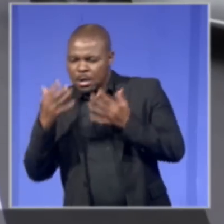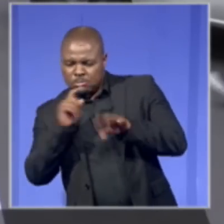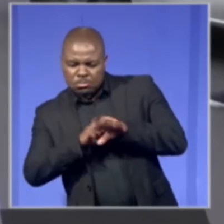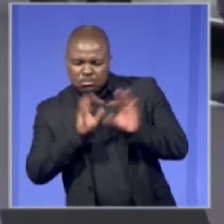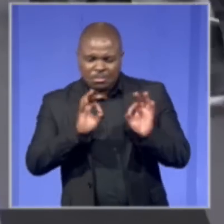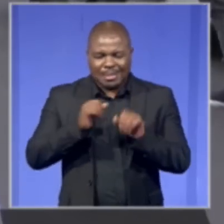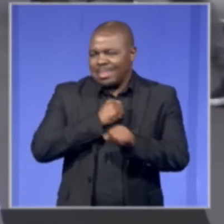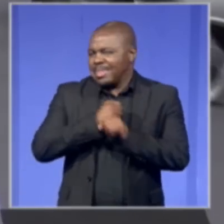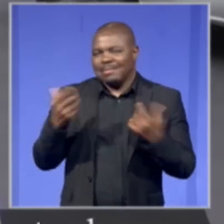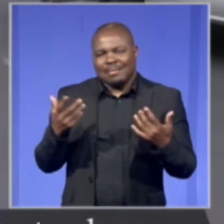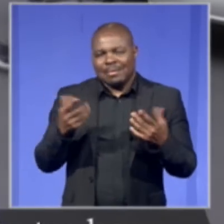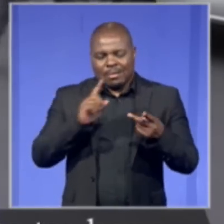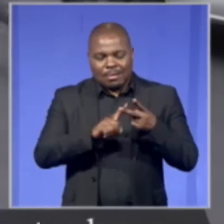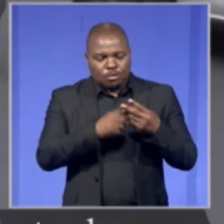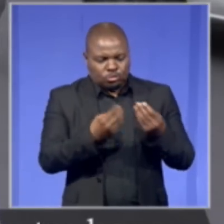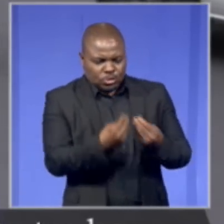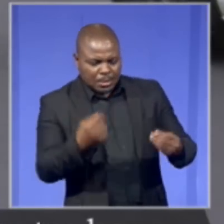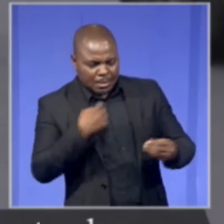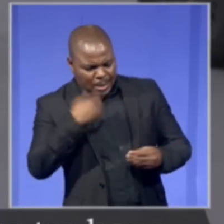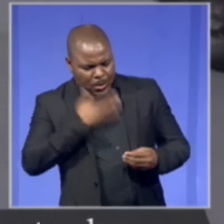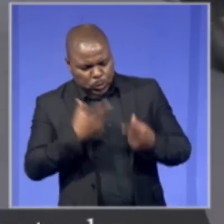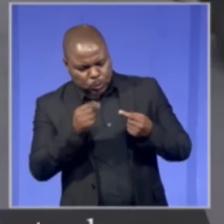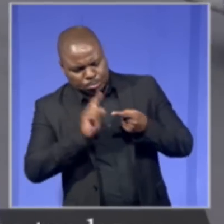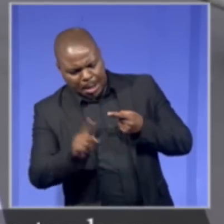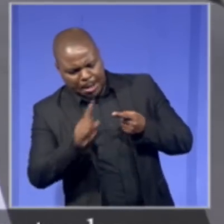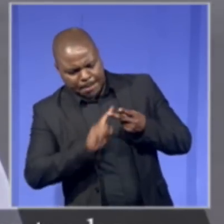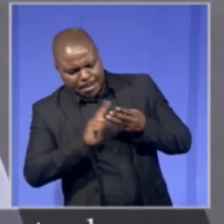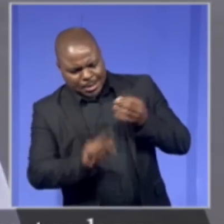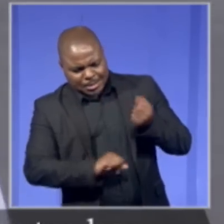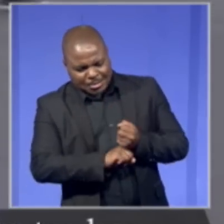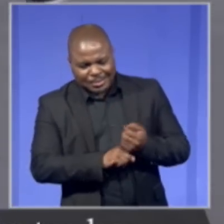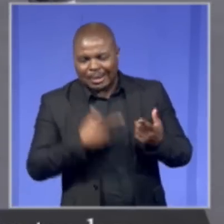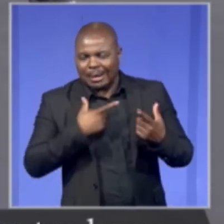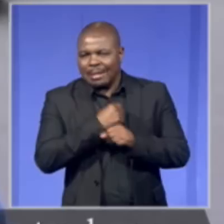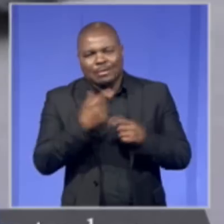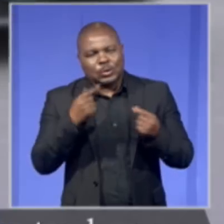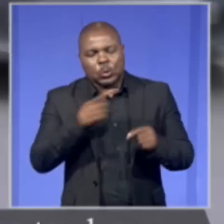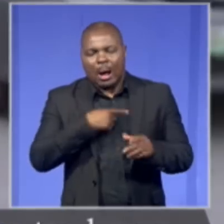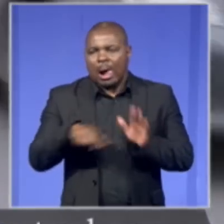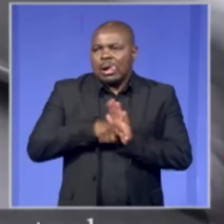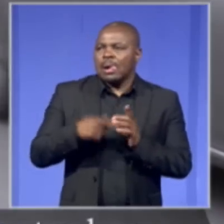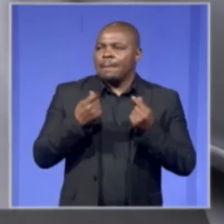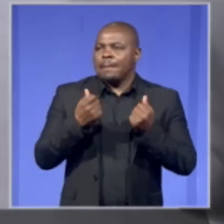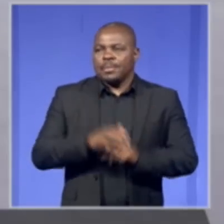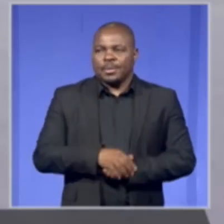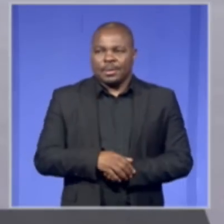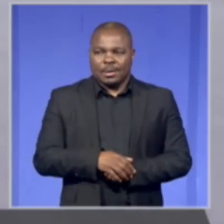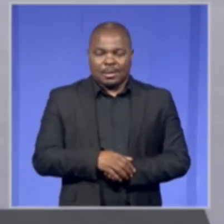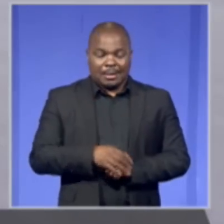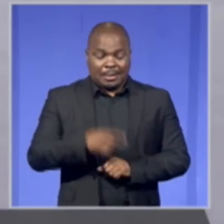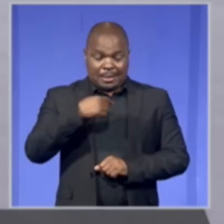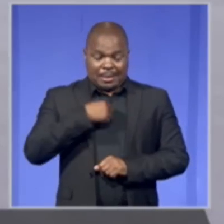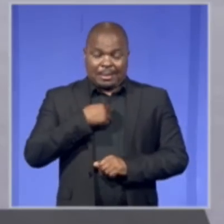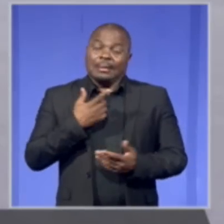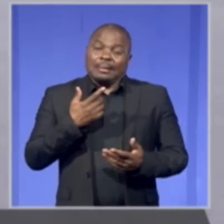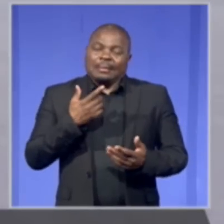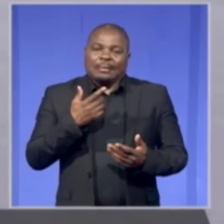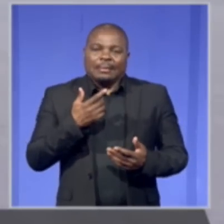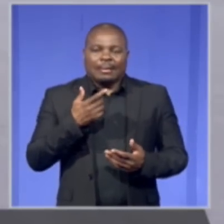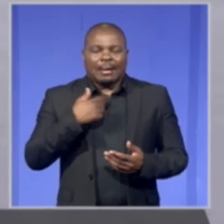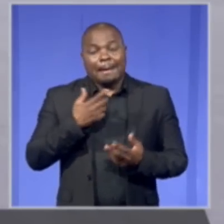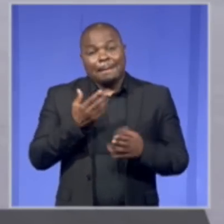ene ka kgonela go dira bana ba ka dilo tsene ke batla go ba direla tsone ene ke le mo dikolotong. Wa itse mistake o go dirileng ke wa gore ke tlabe ke